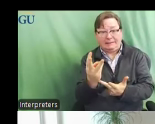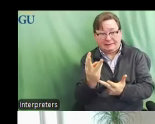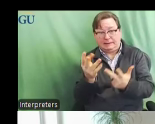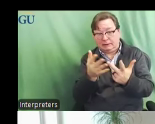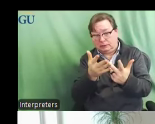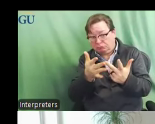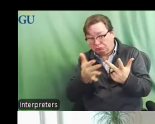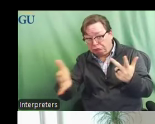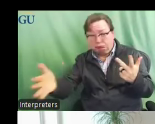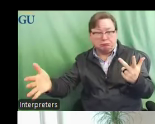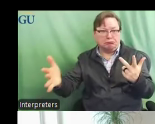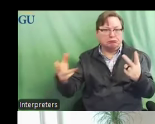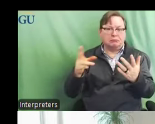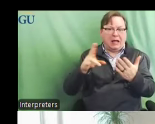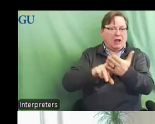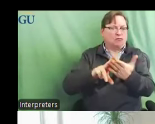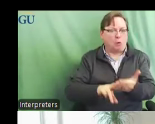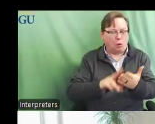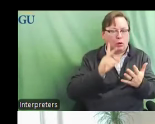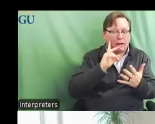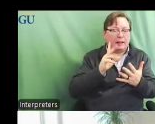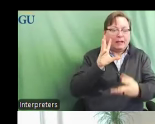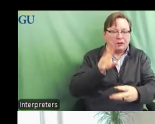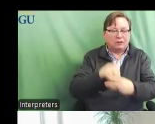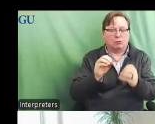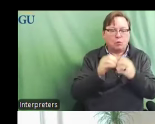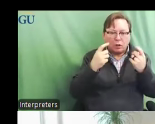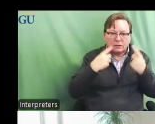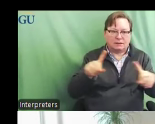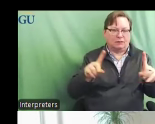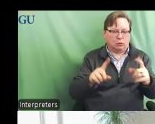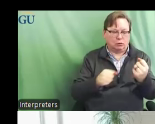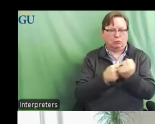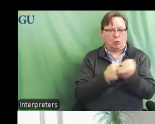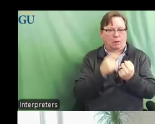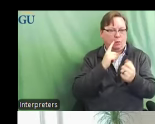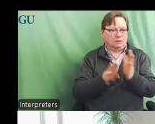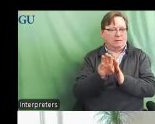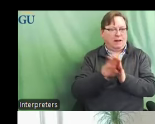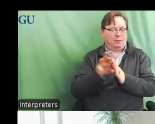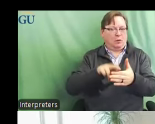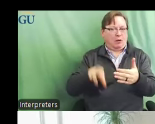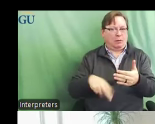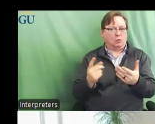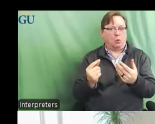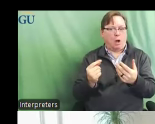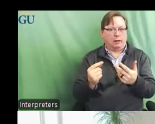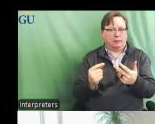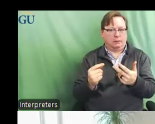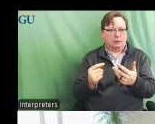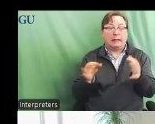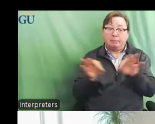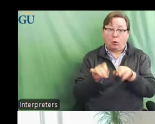the intervention more successful to help support these developmental outcomes? And this goes on because with